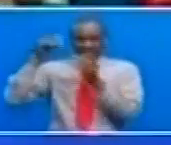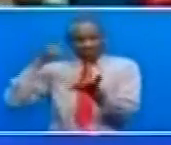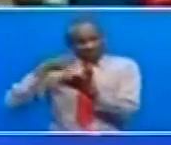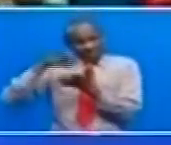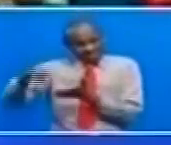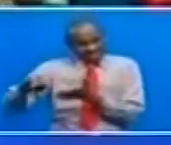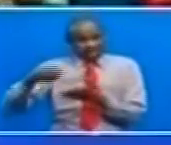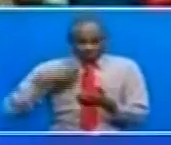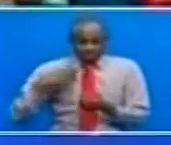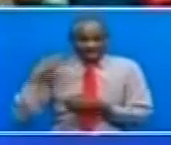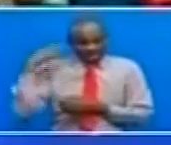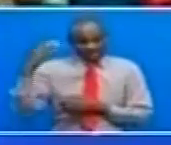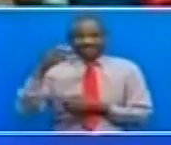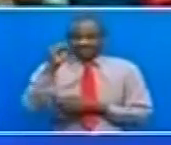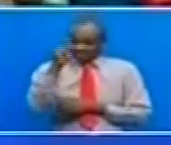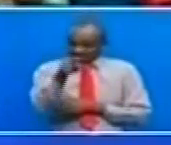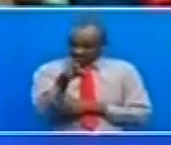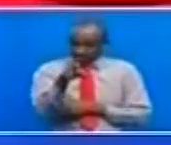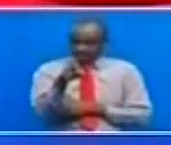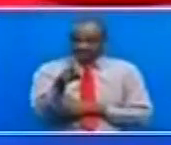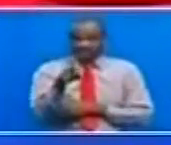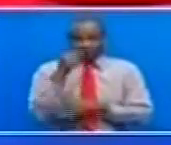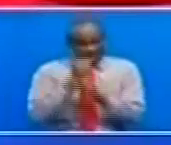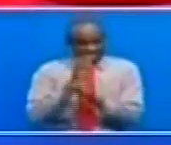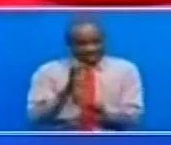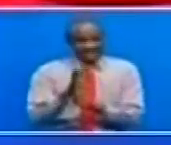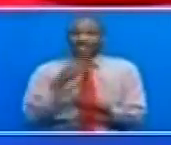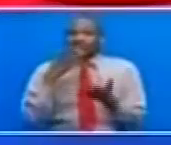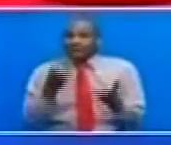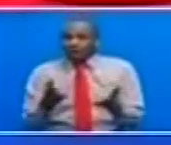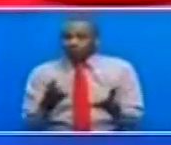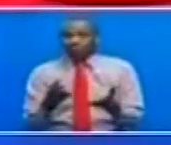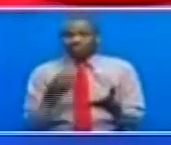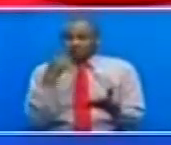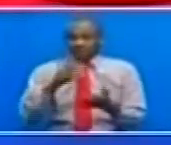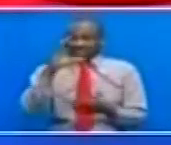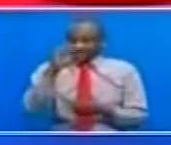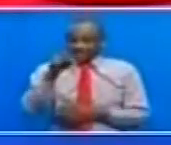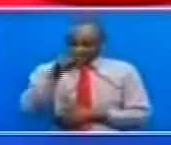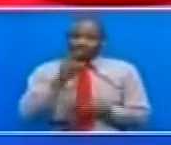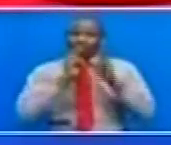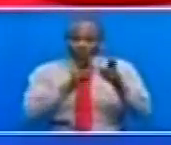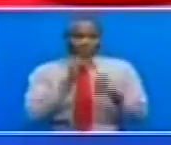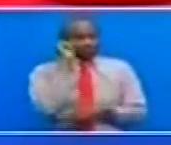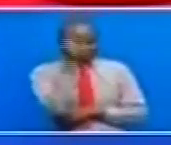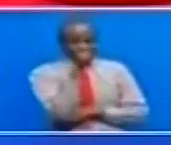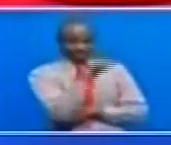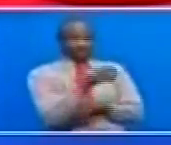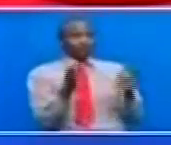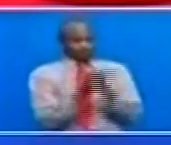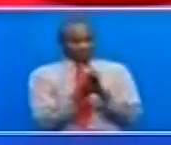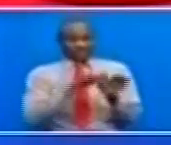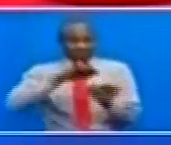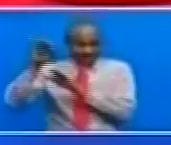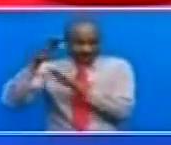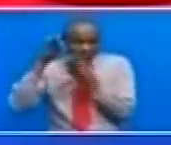in assigning the Cabinet Secretary defense functions. It removes the requirement for the CS to report to the President and Parliament